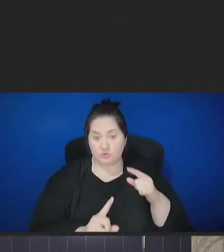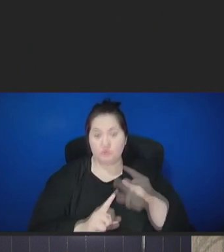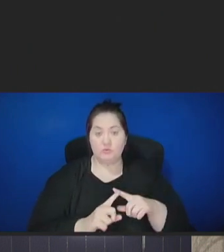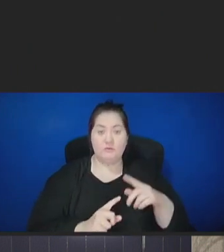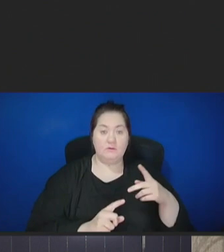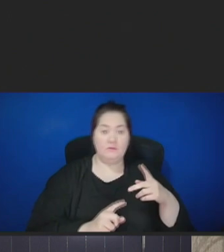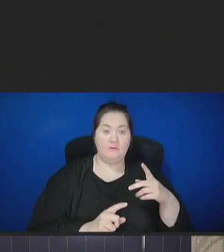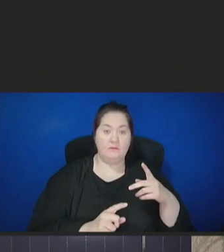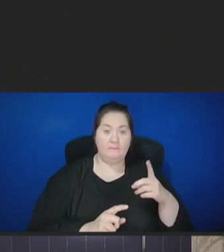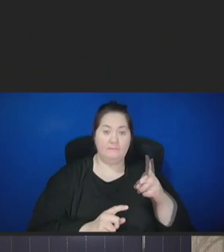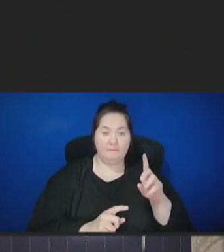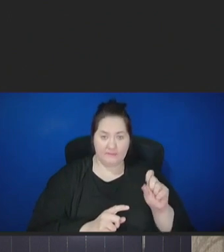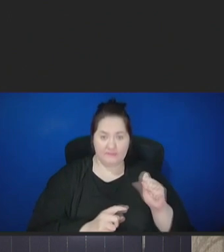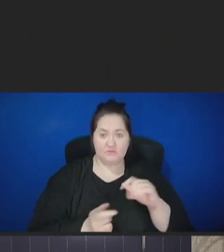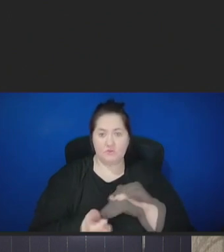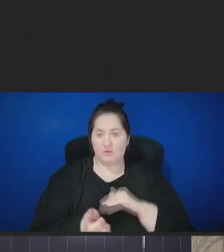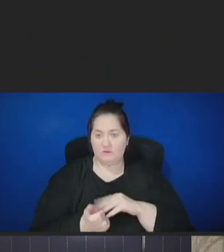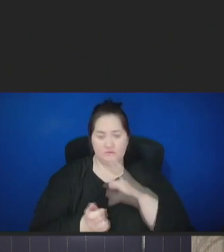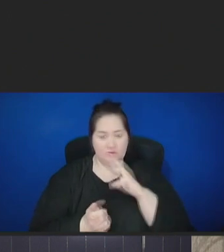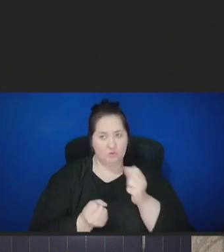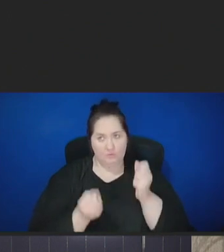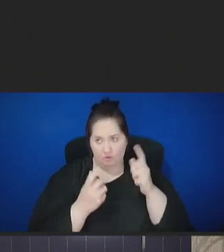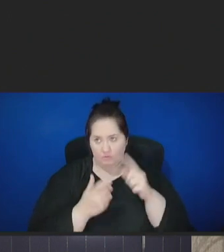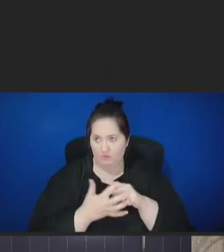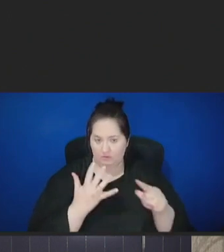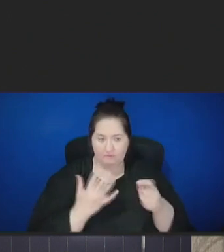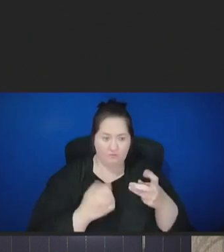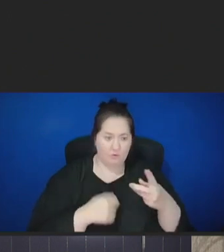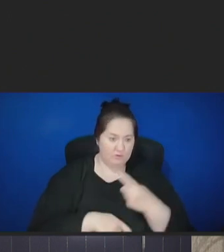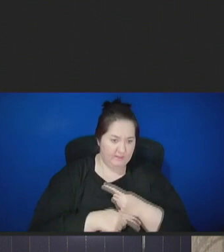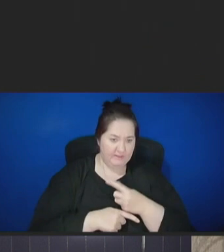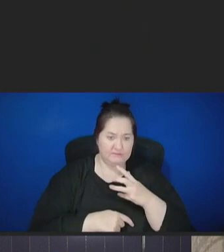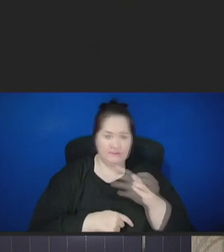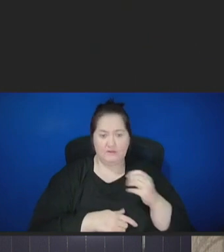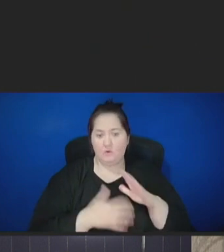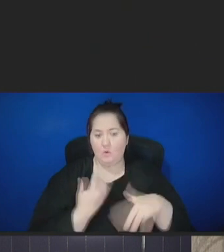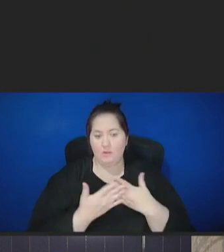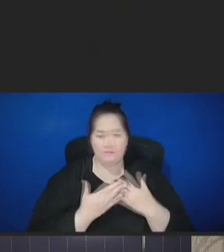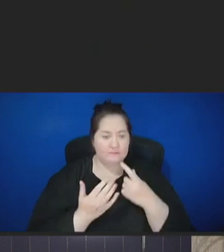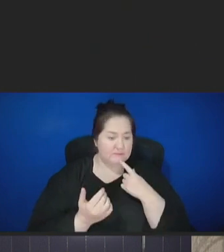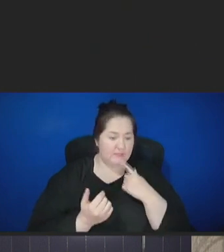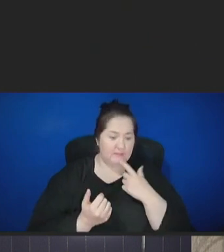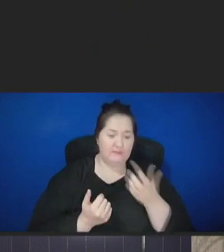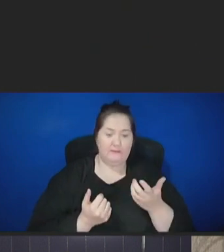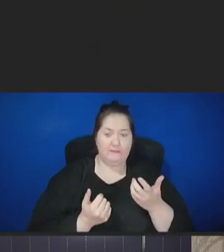pediatricians. I talked to multiple pediatricians in the last few days, and all of them say,